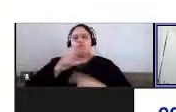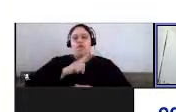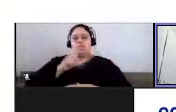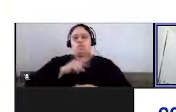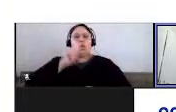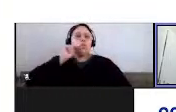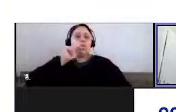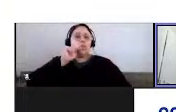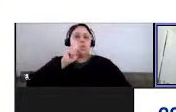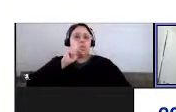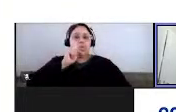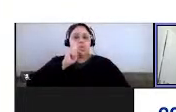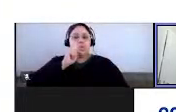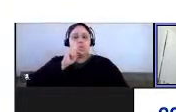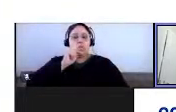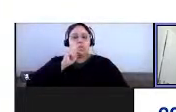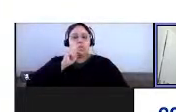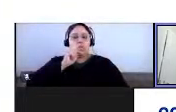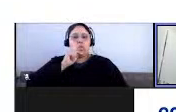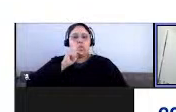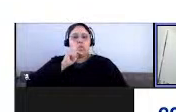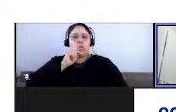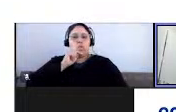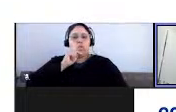quarter, 13 was